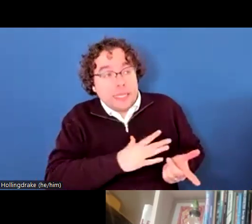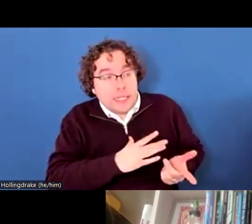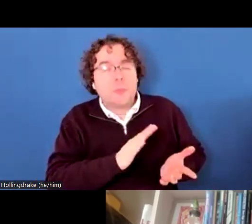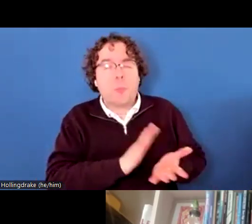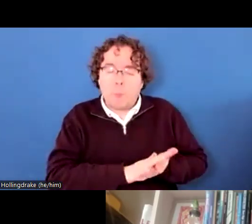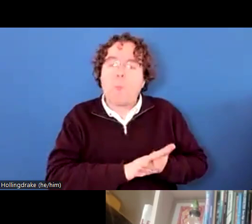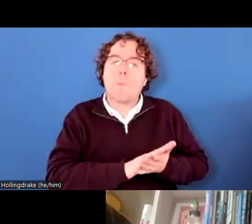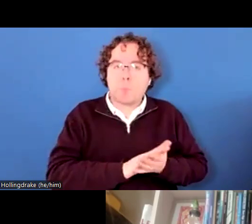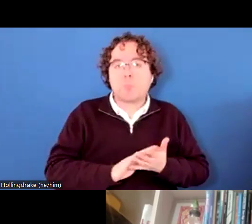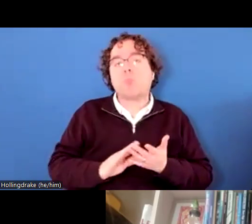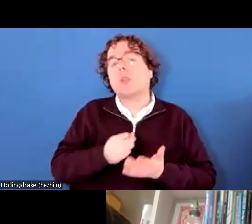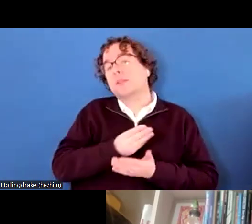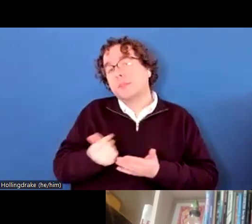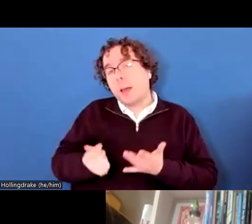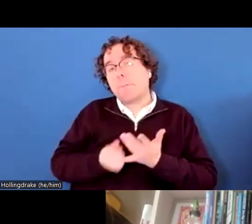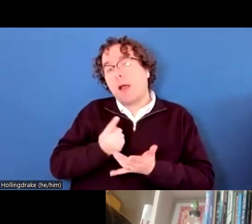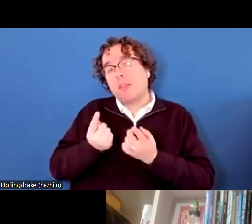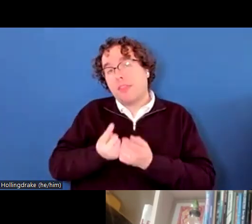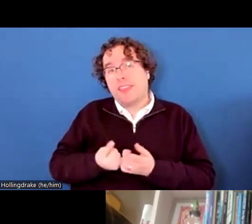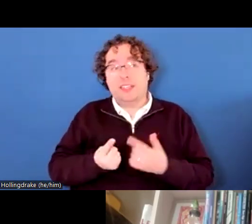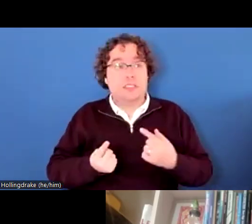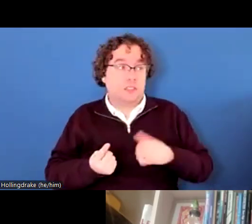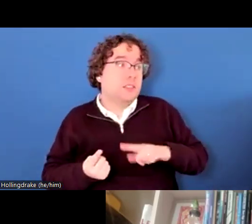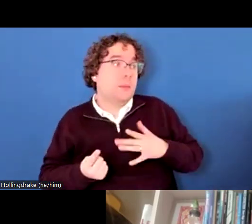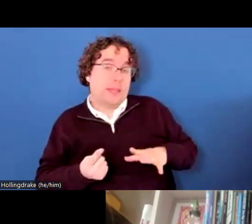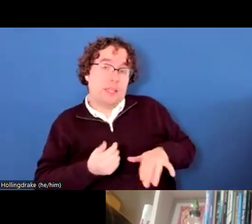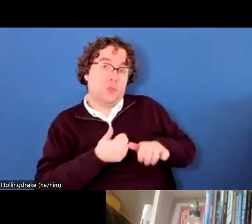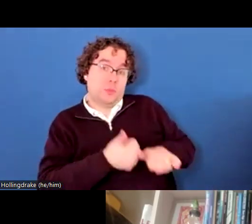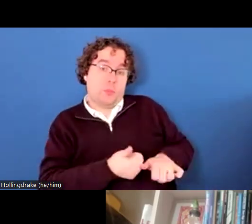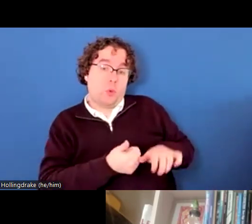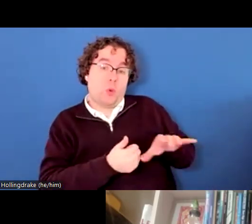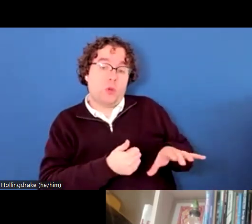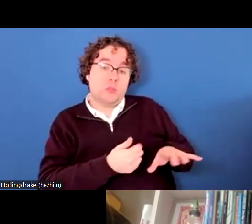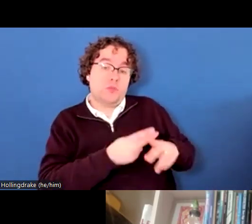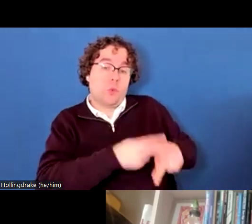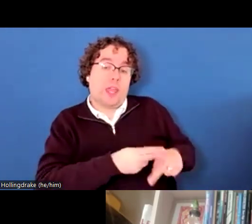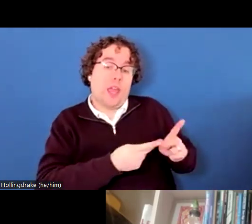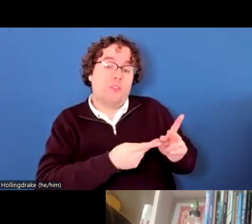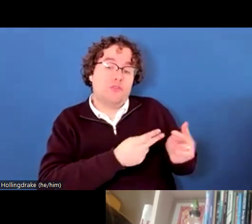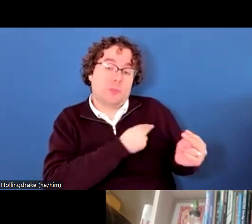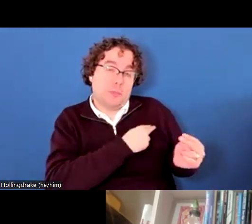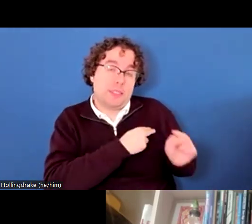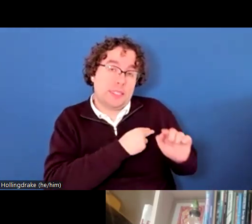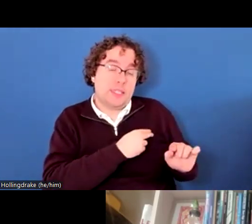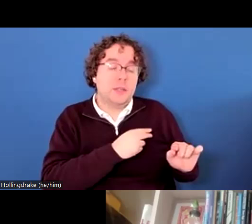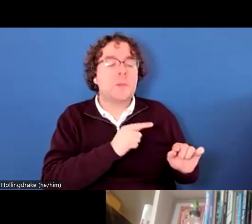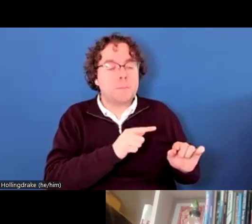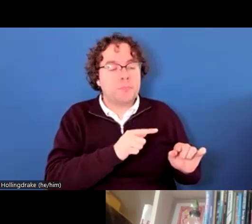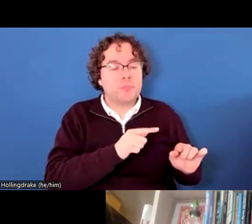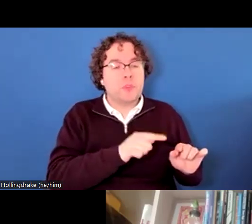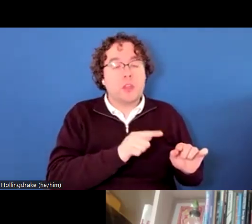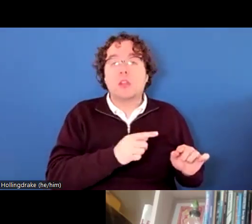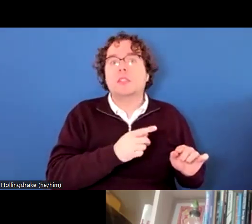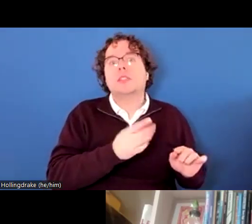of things that we've done to support those with caring responsibilities. We have had those who've got particularly small